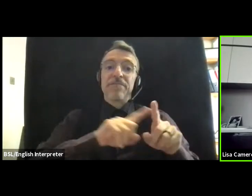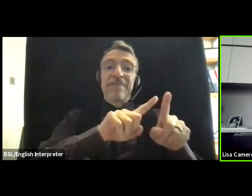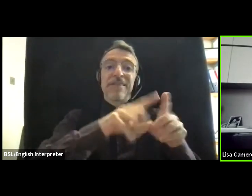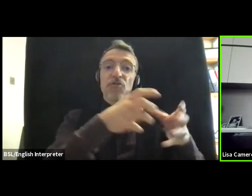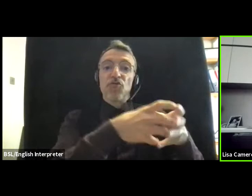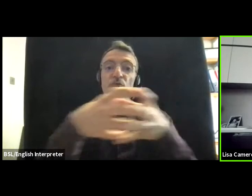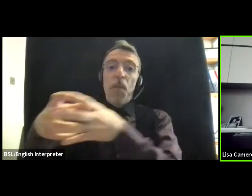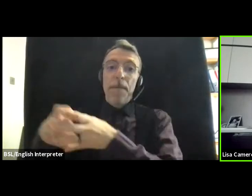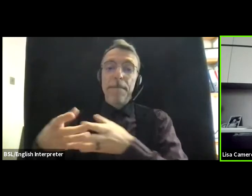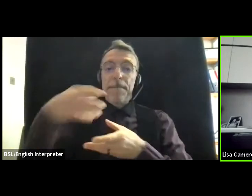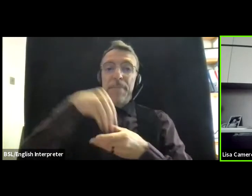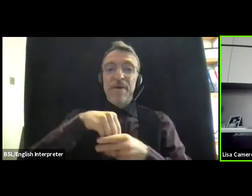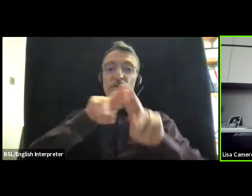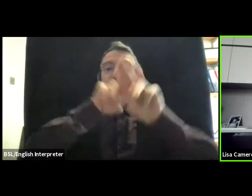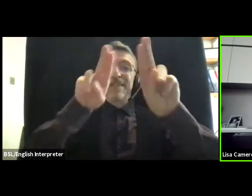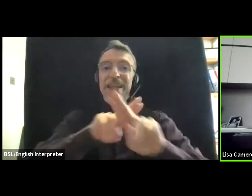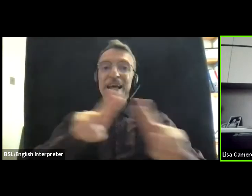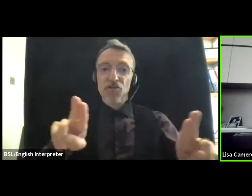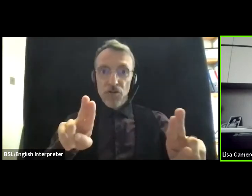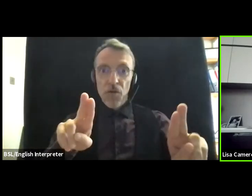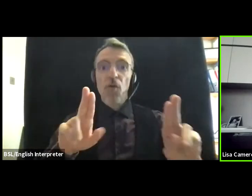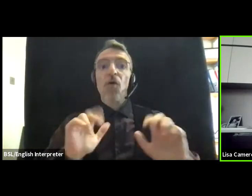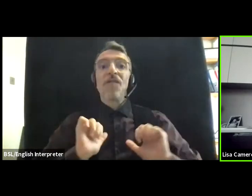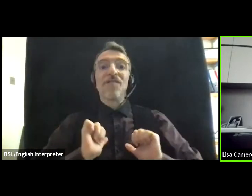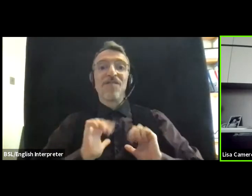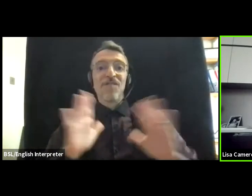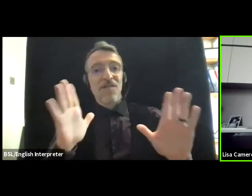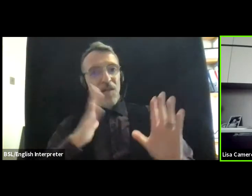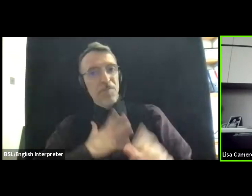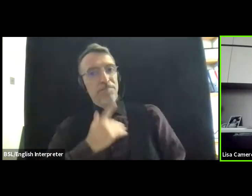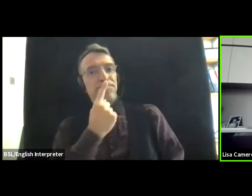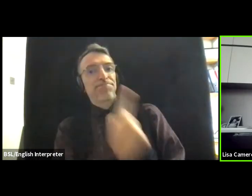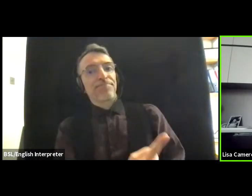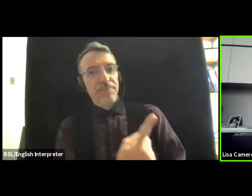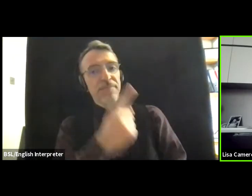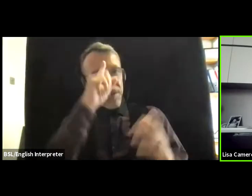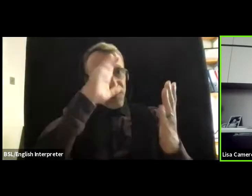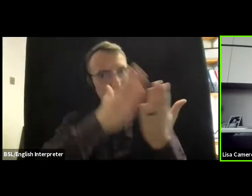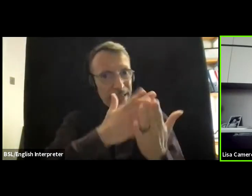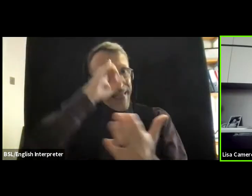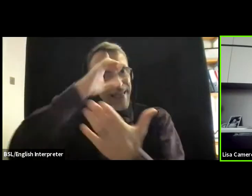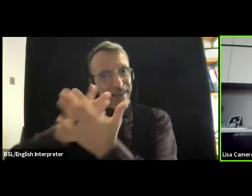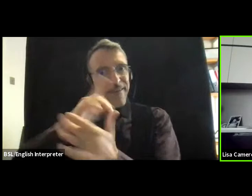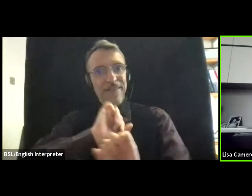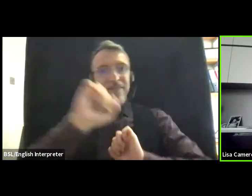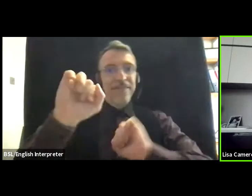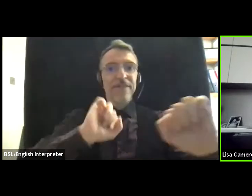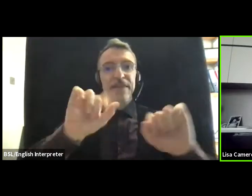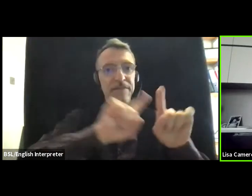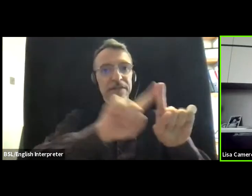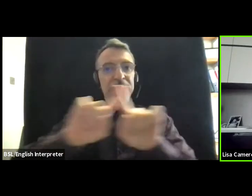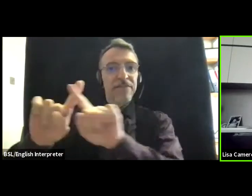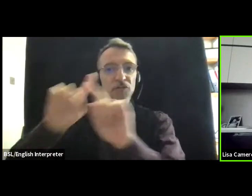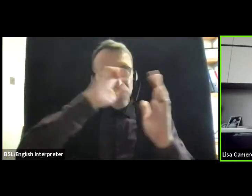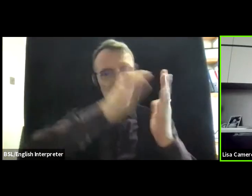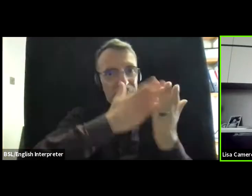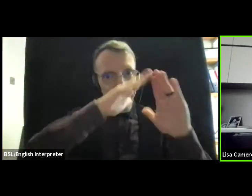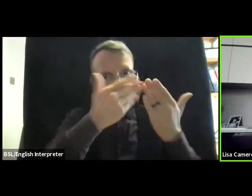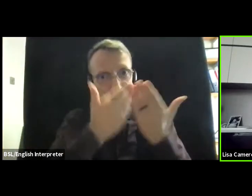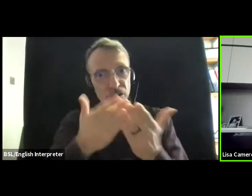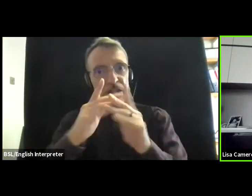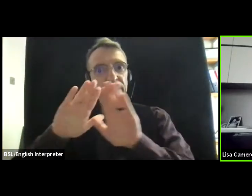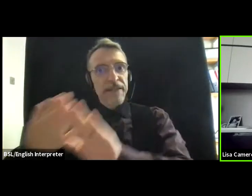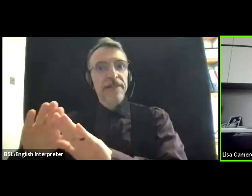for International Freedom of Religion or Belief, Mr. Jim Shannon MP. So I'm looking forward to